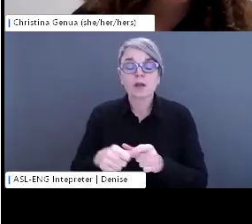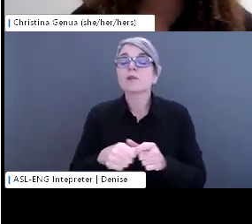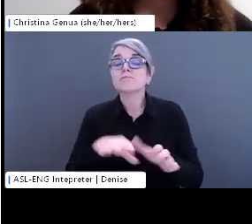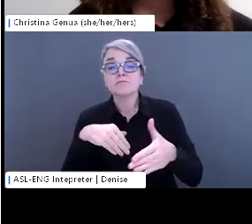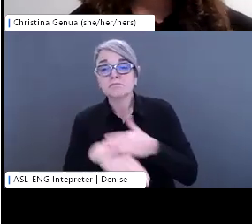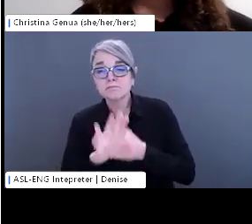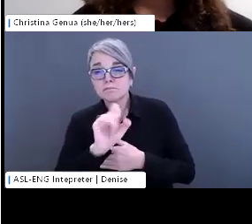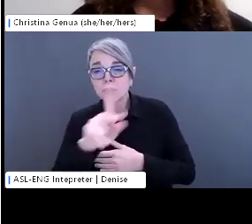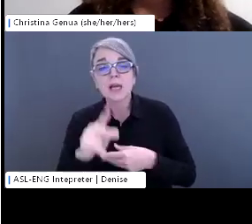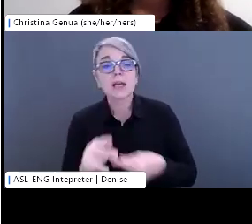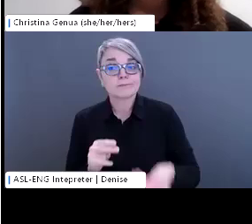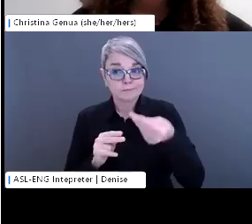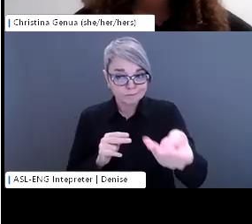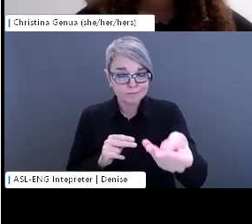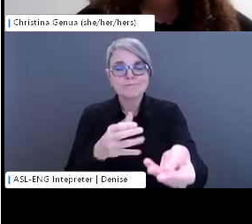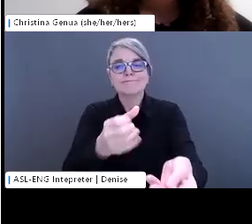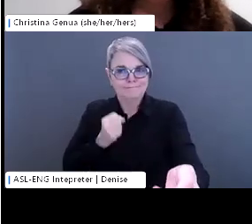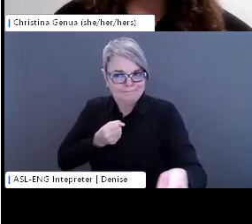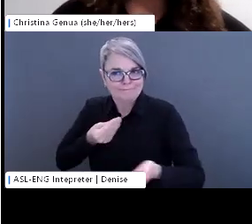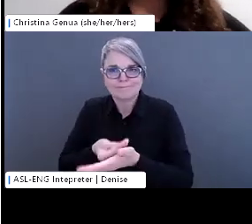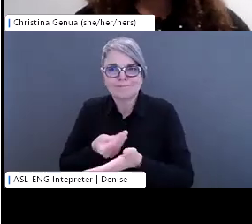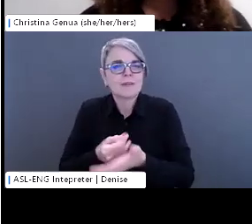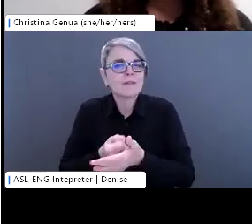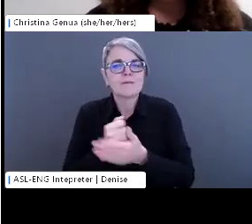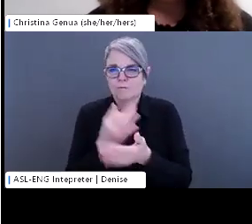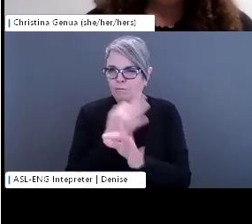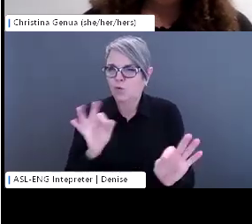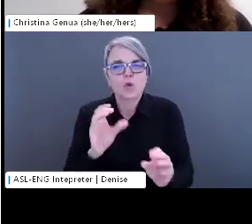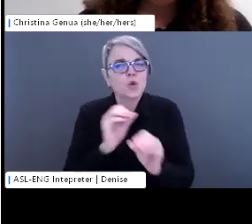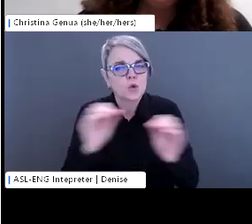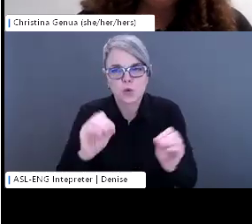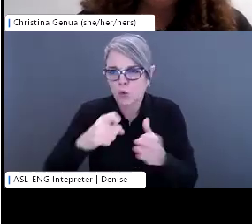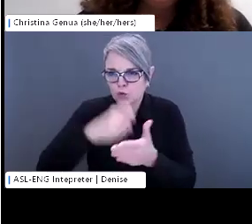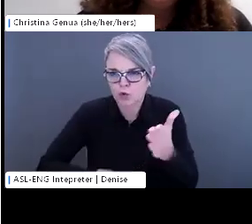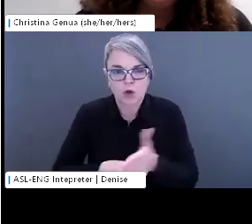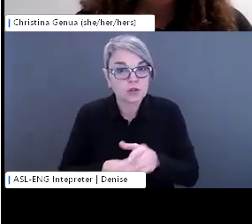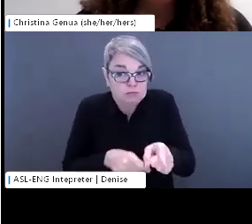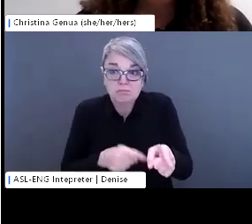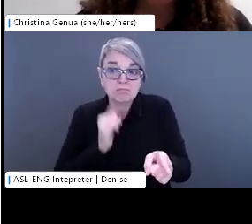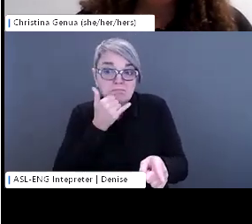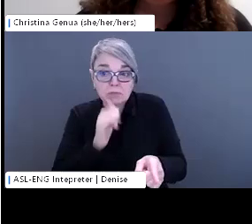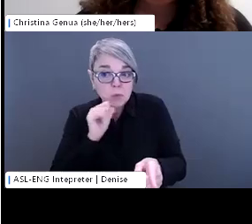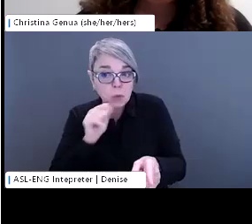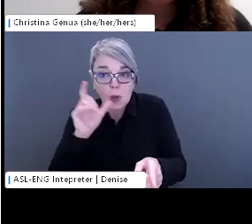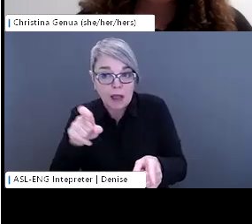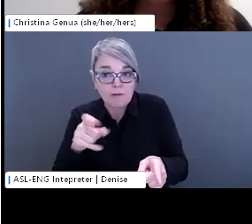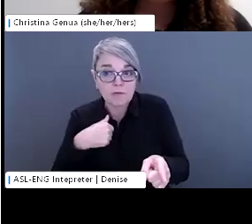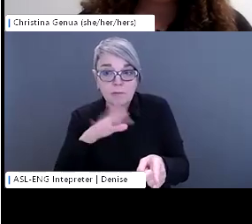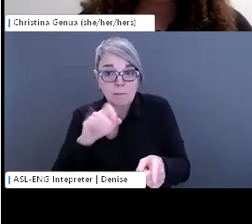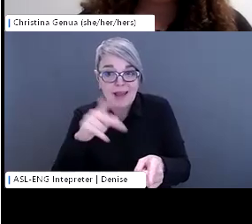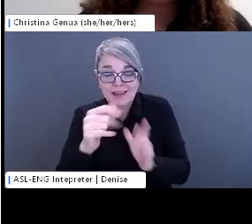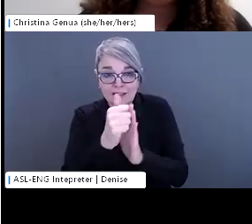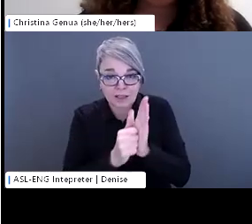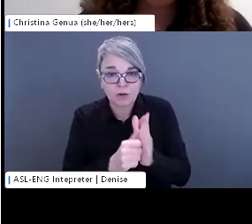bank, even if you don't have a bank account there. And you can cash your Government of Canada check at any bank in Canada that has a